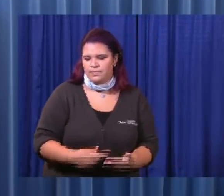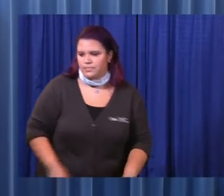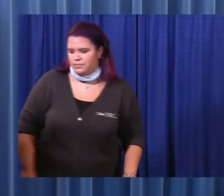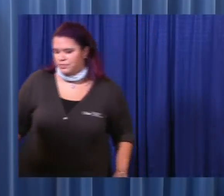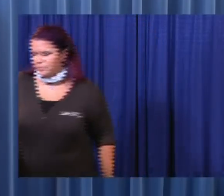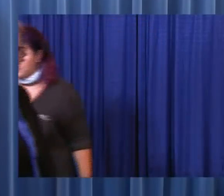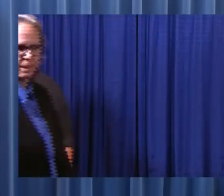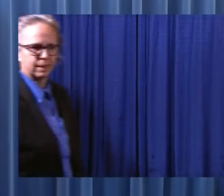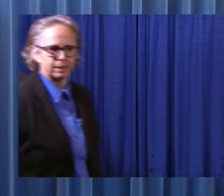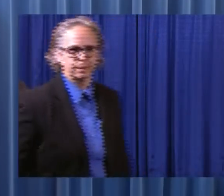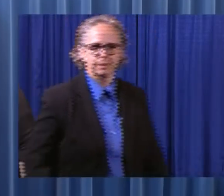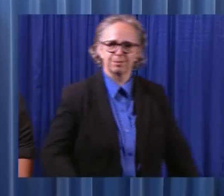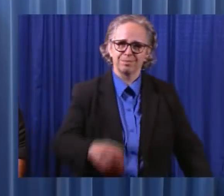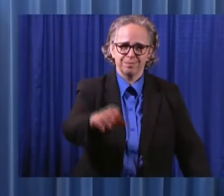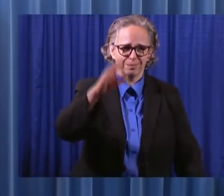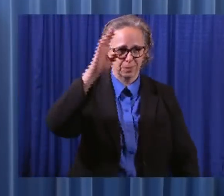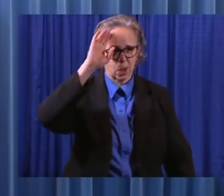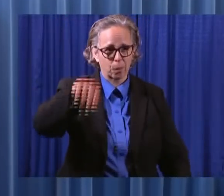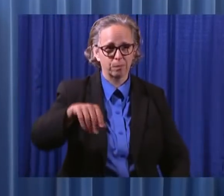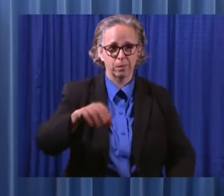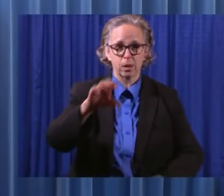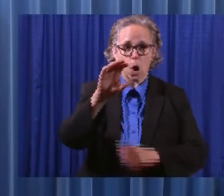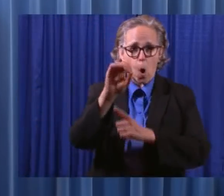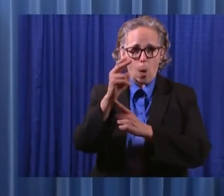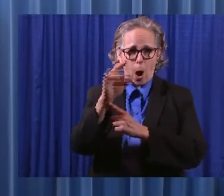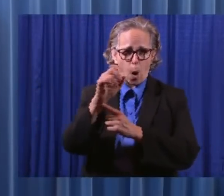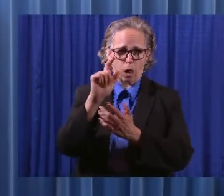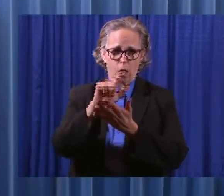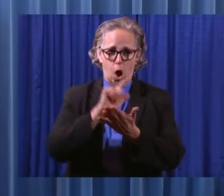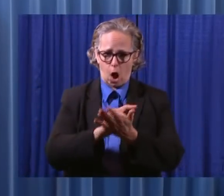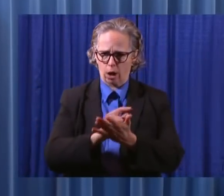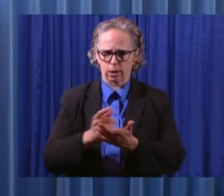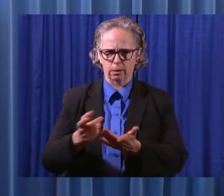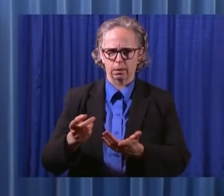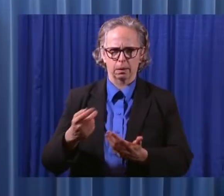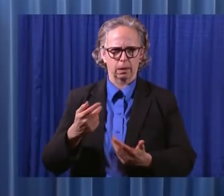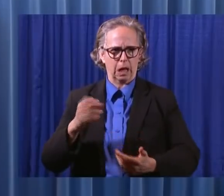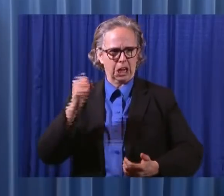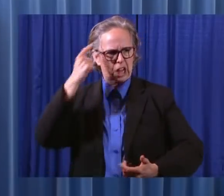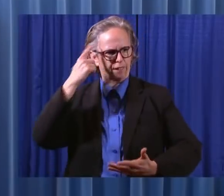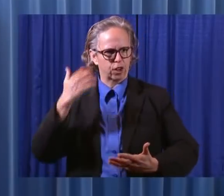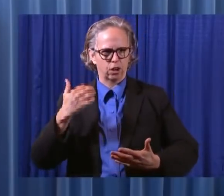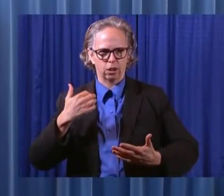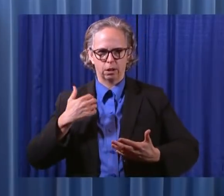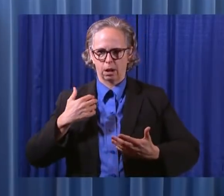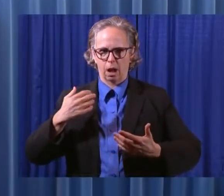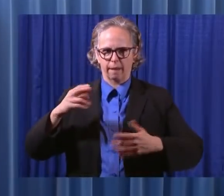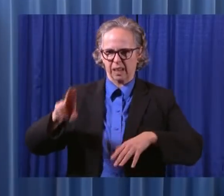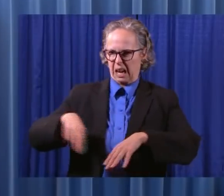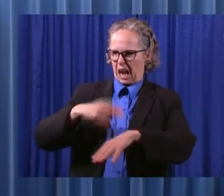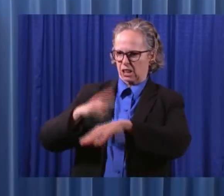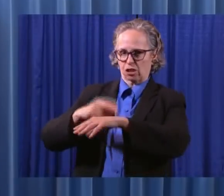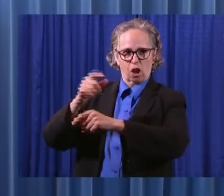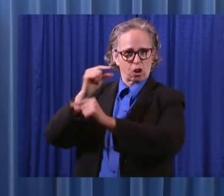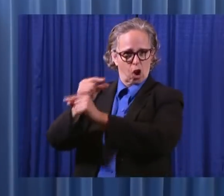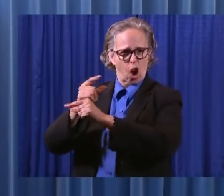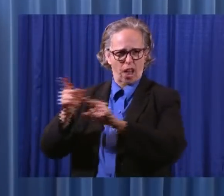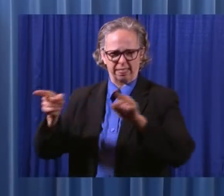requested to bring in the National Guard, we have done so, and we'll continue to do that. We have also, and we've done